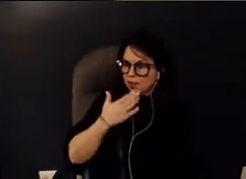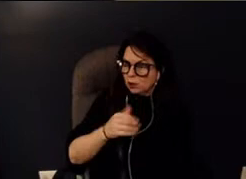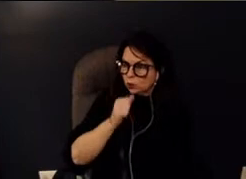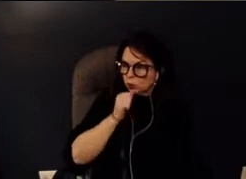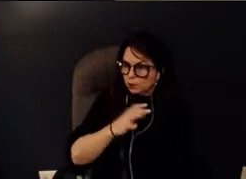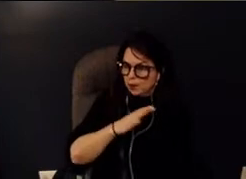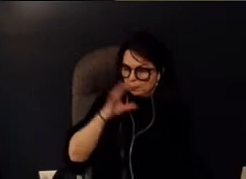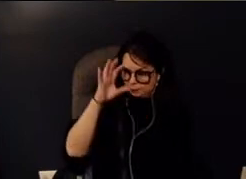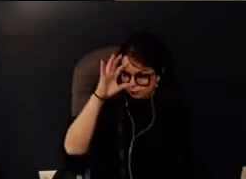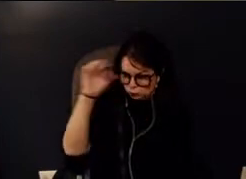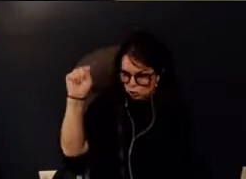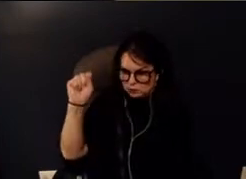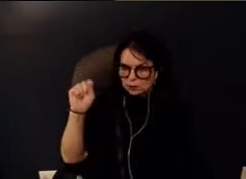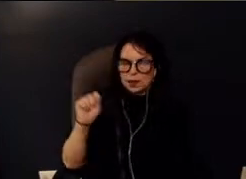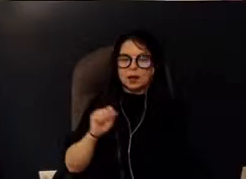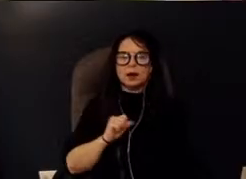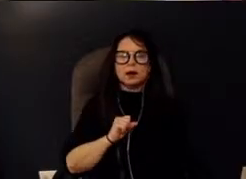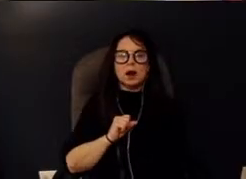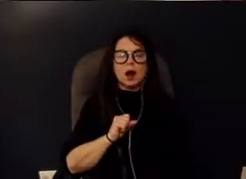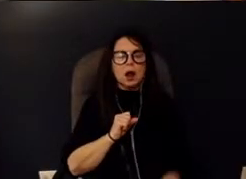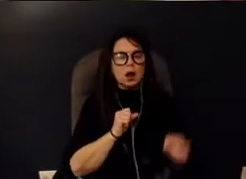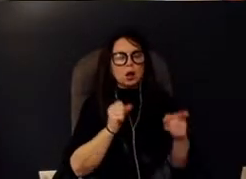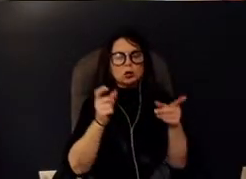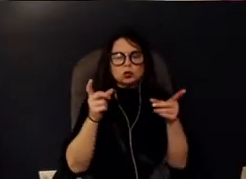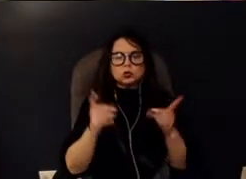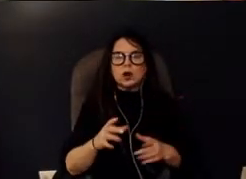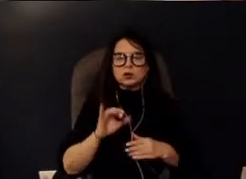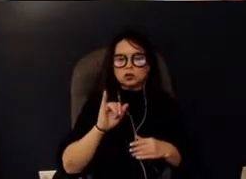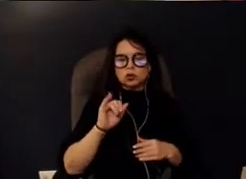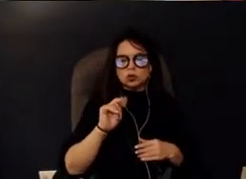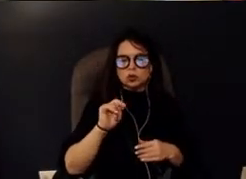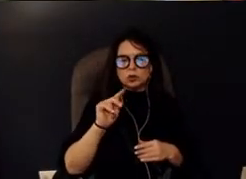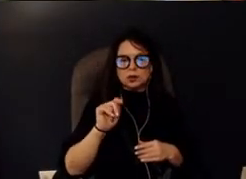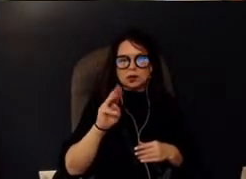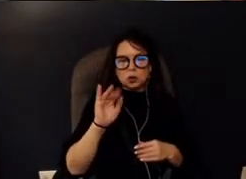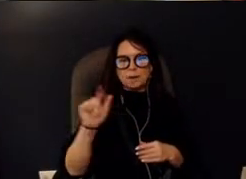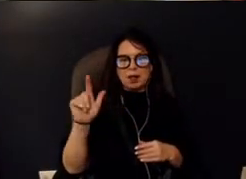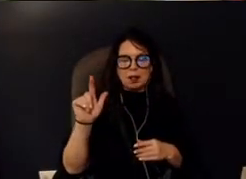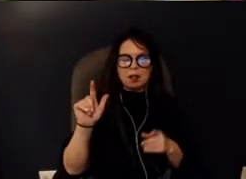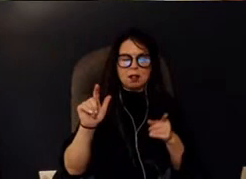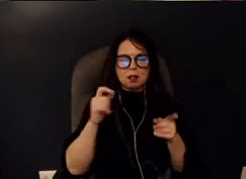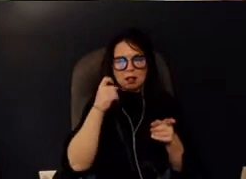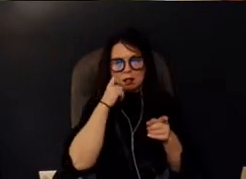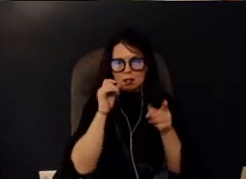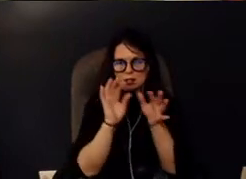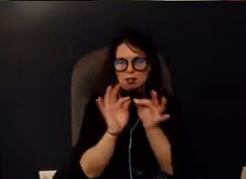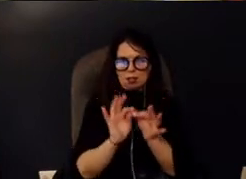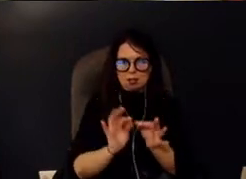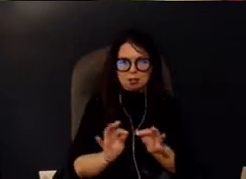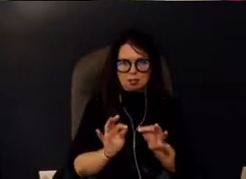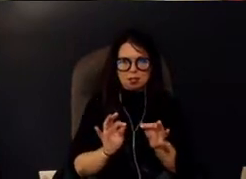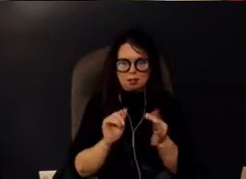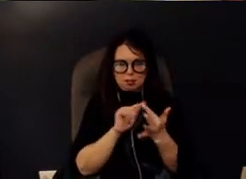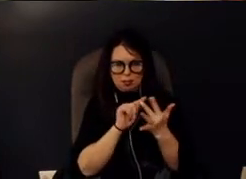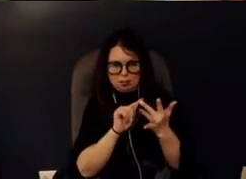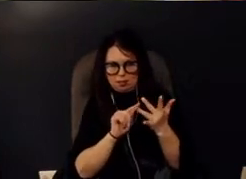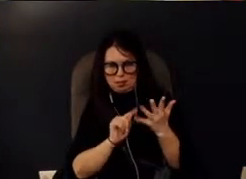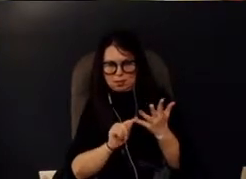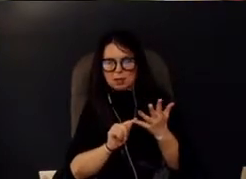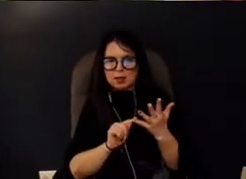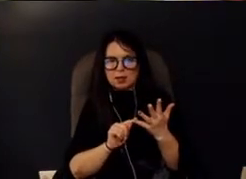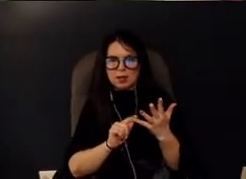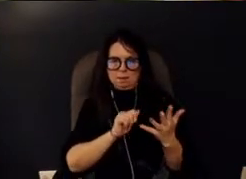Director Intermill spoke to quite a few of the sentiments that I've been feeling since having some conversations with city staff